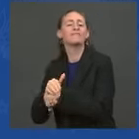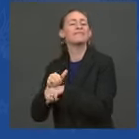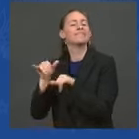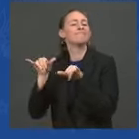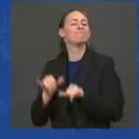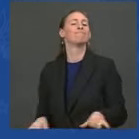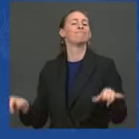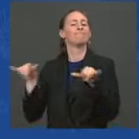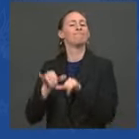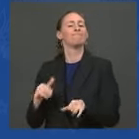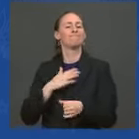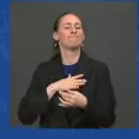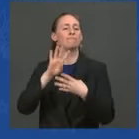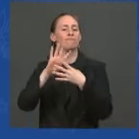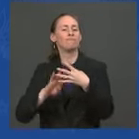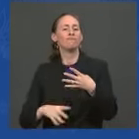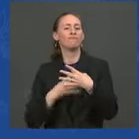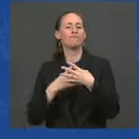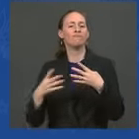how difficult it is for